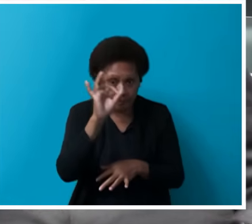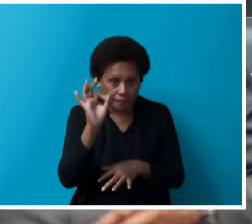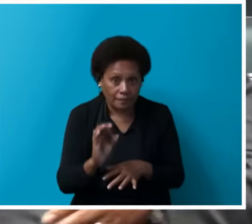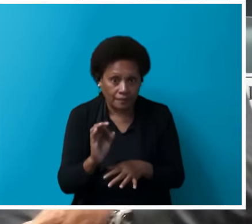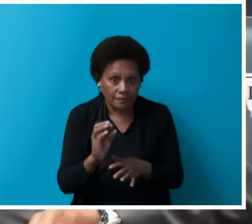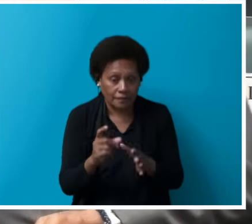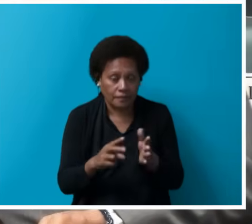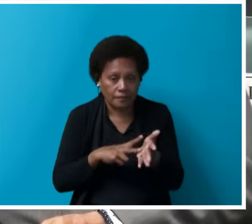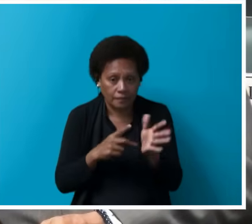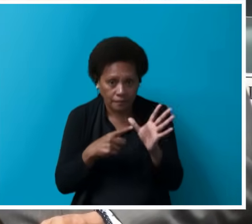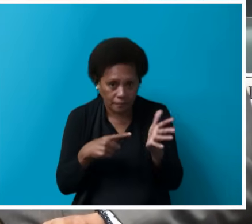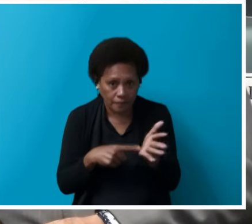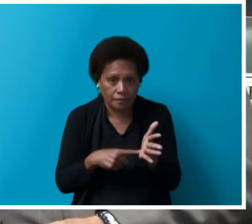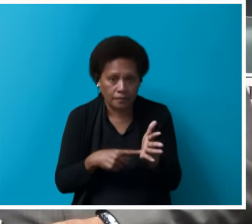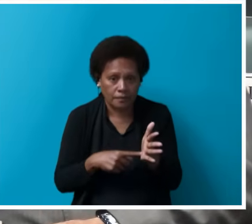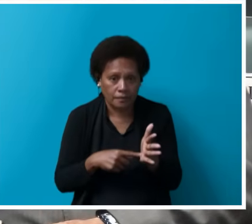the price goes up.